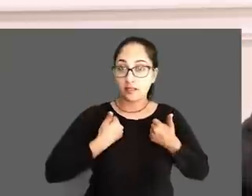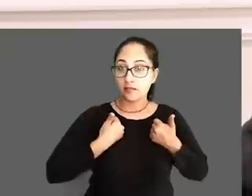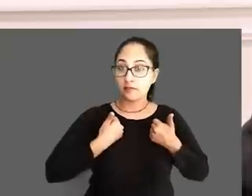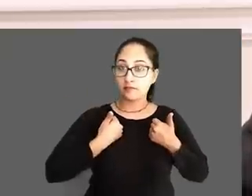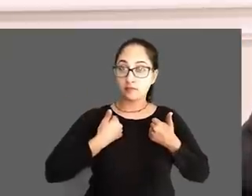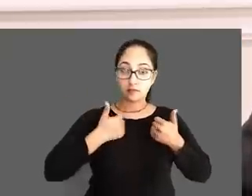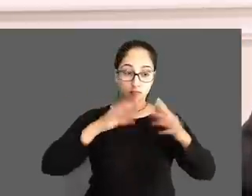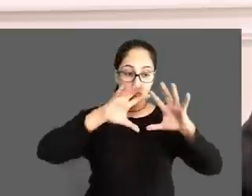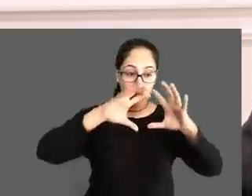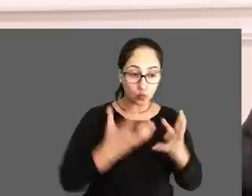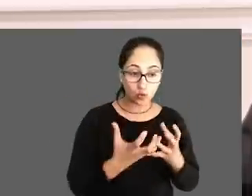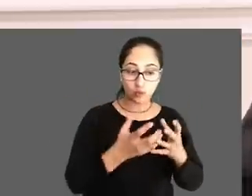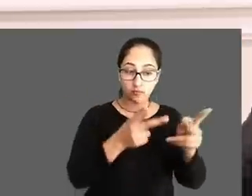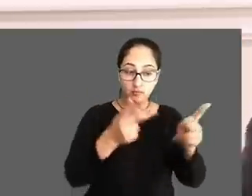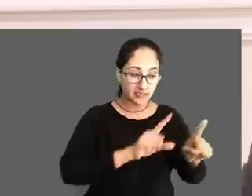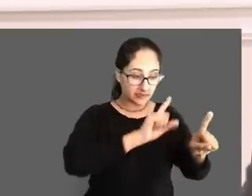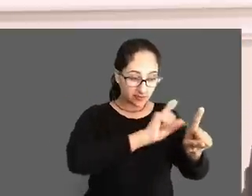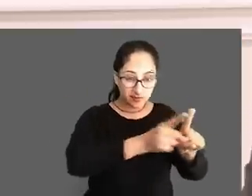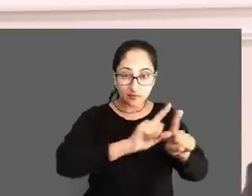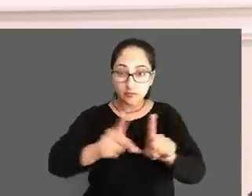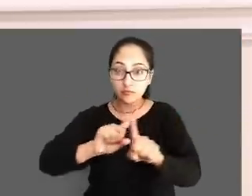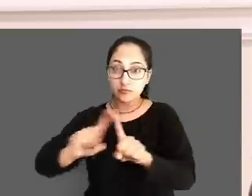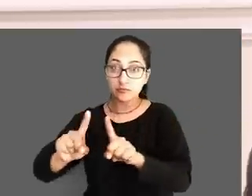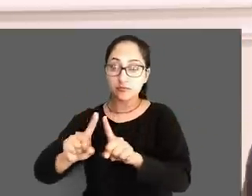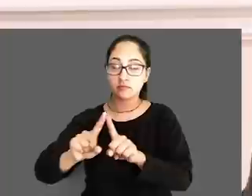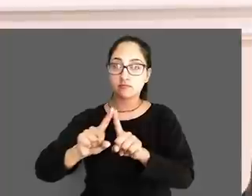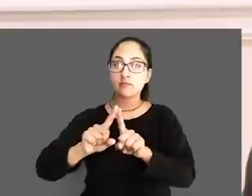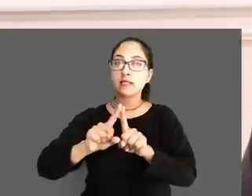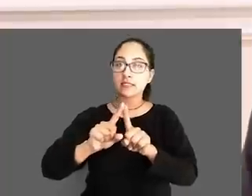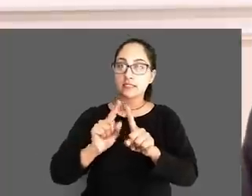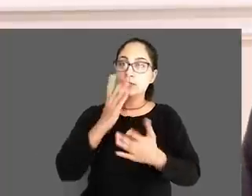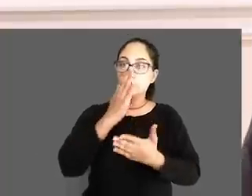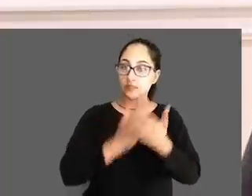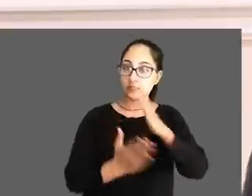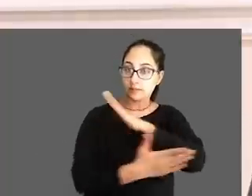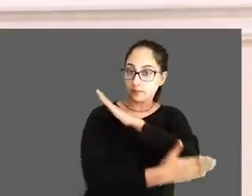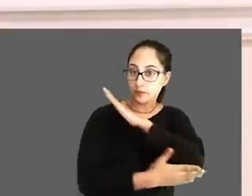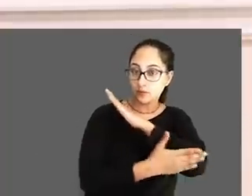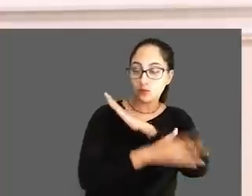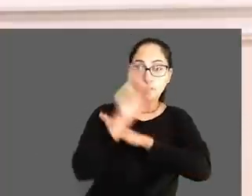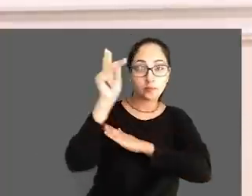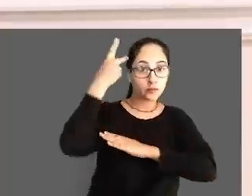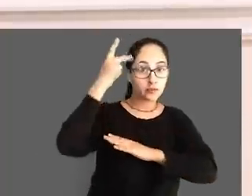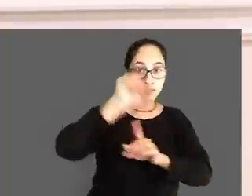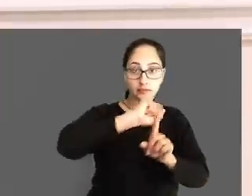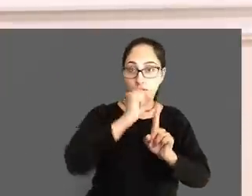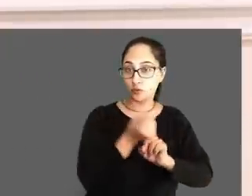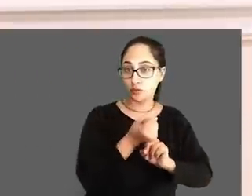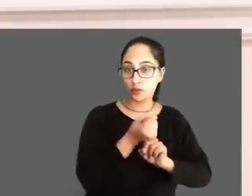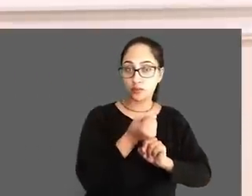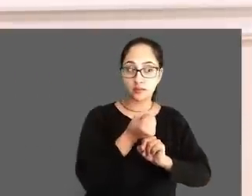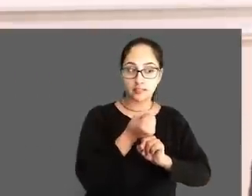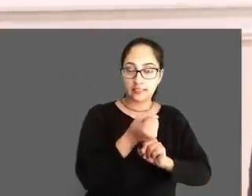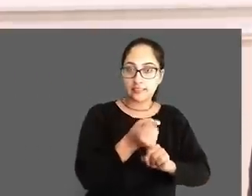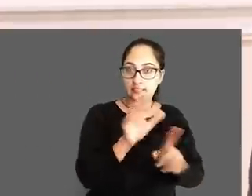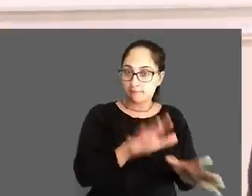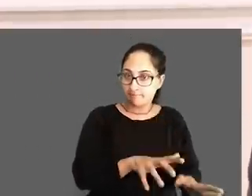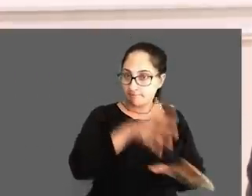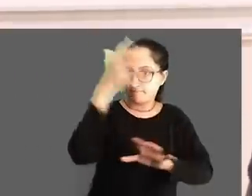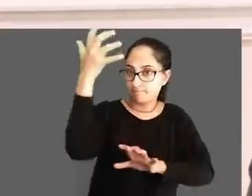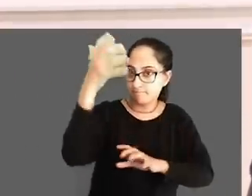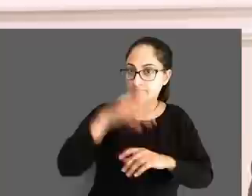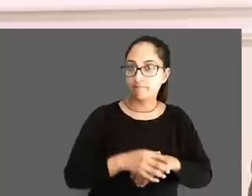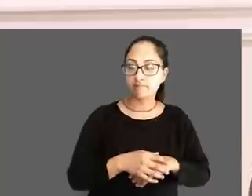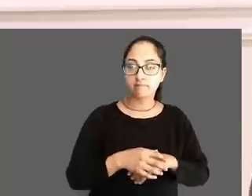disputes. Some of these situations and contexts involve